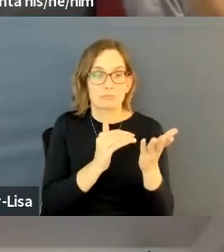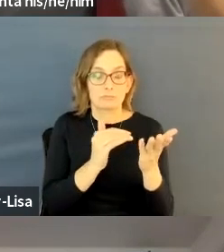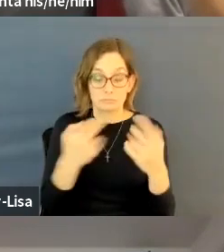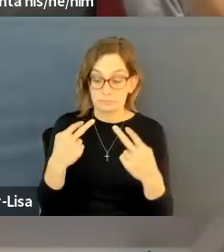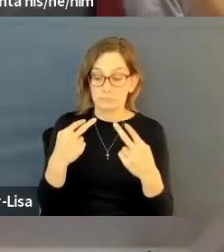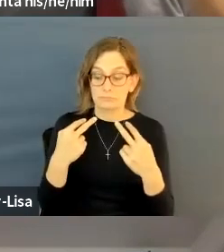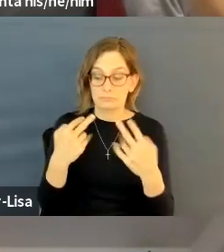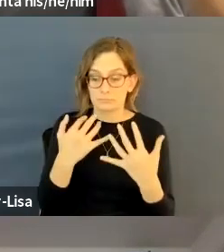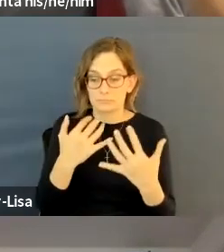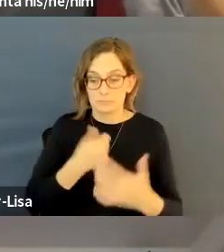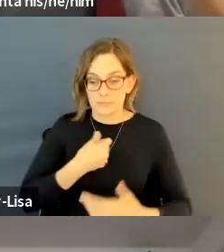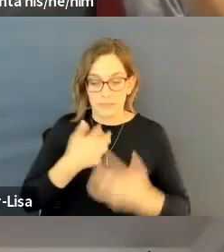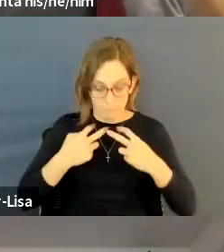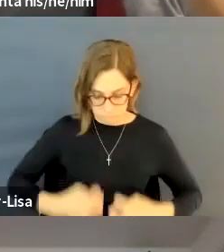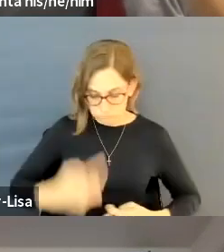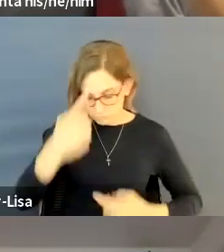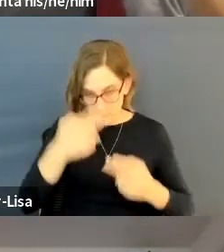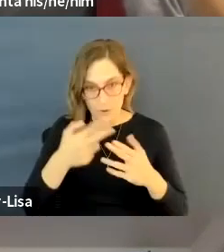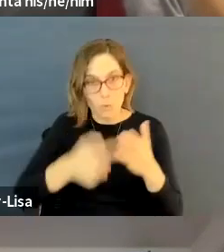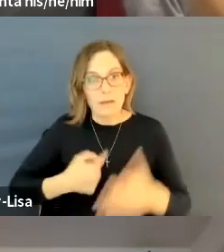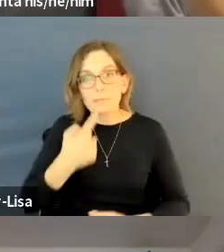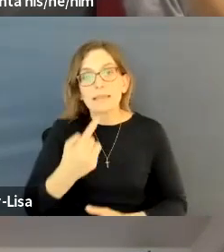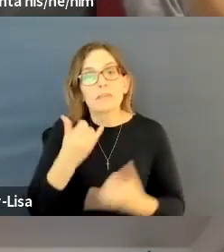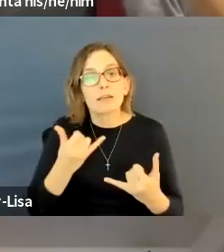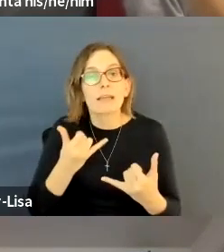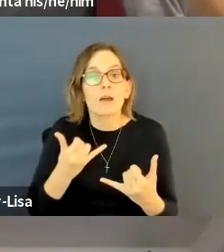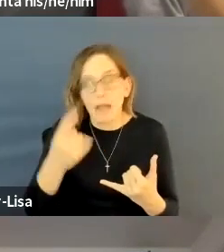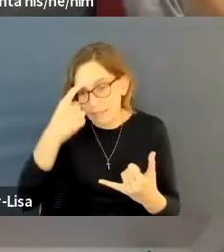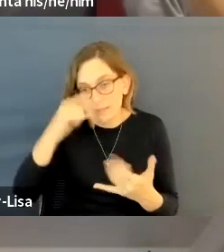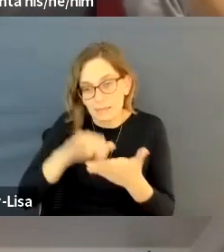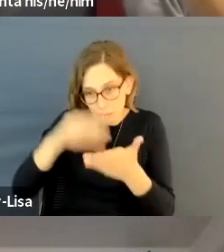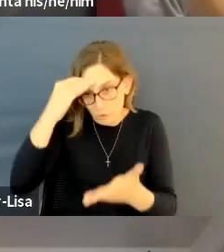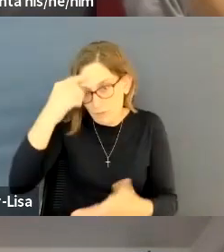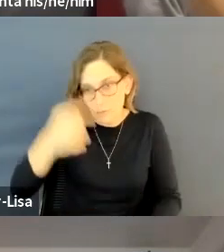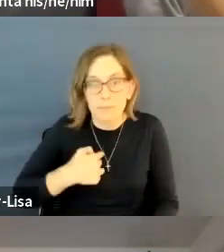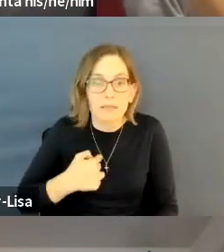I really need to think about what I'm saying right now, which was, I think, a learning experience.